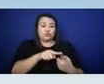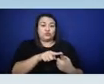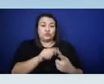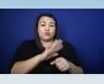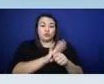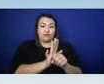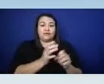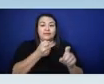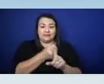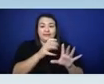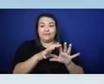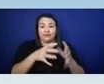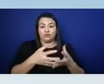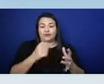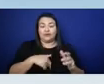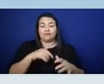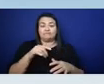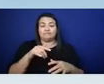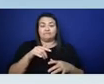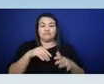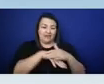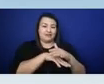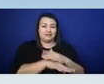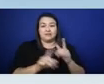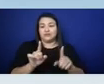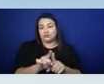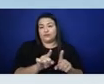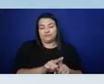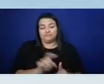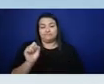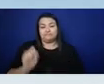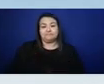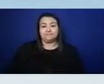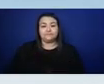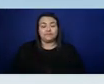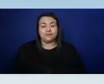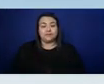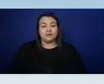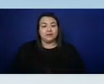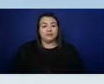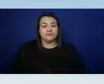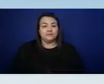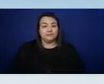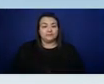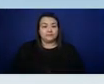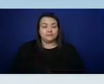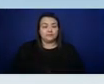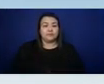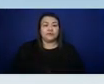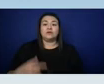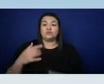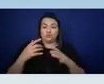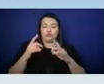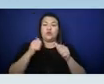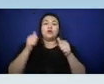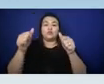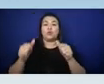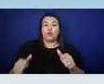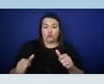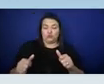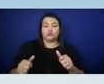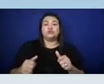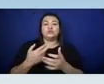have a crisis line. I don't have it in front of me, but if we can post that later. But they do have access to mental health support specific to the